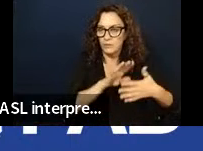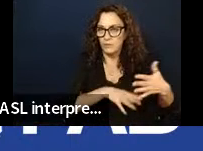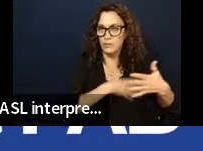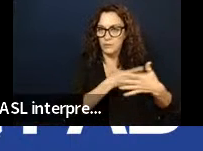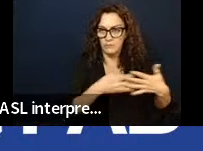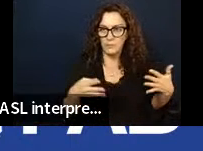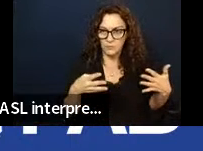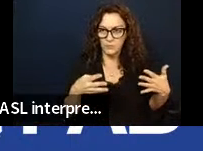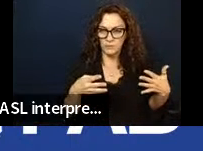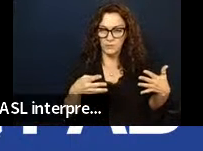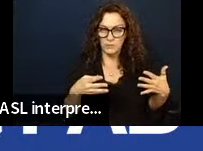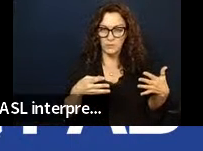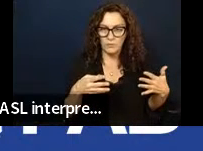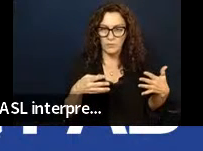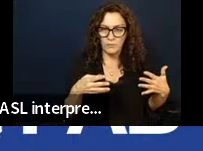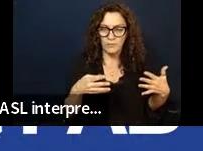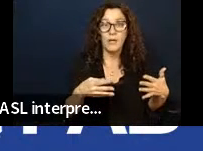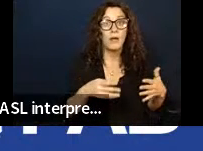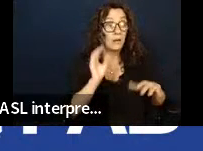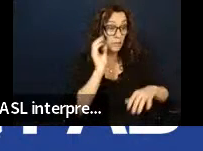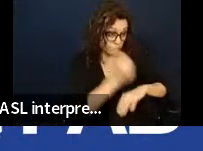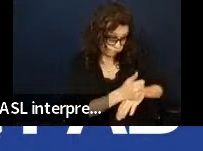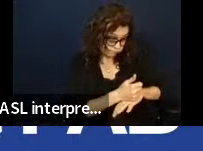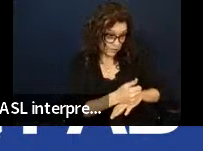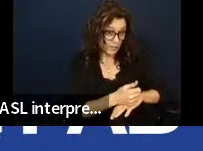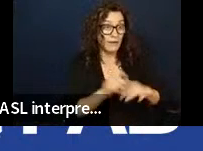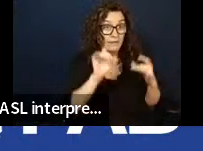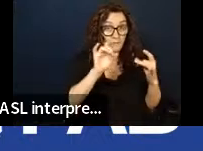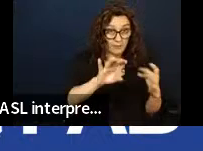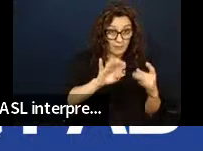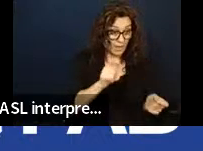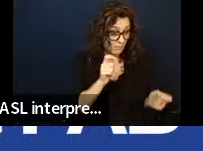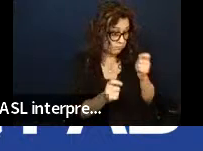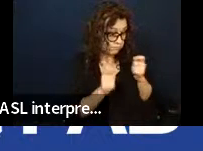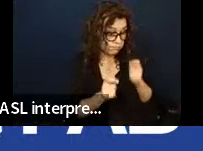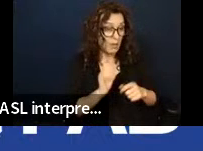system prior to hearing any cases. So that's why we have it.